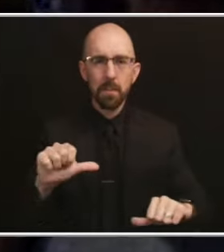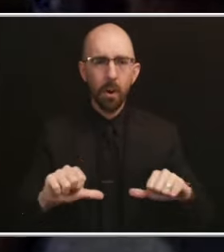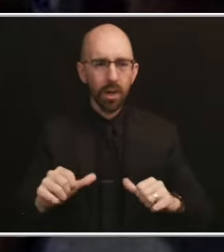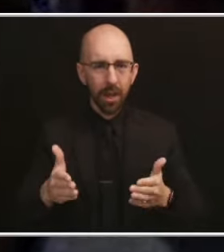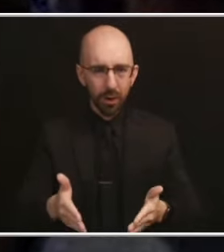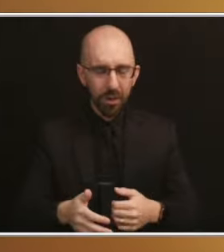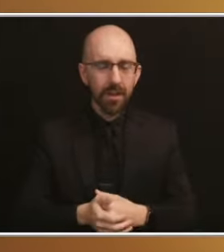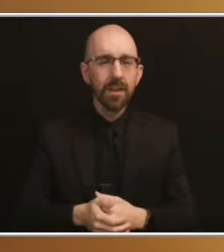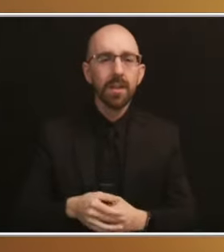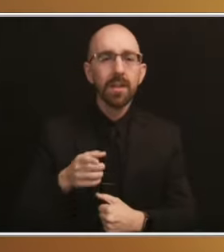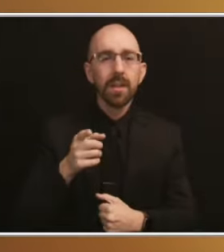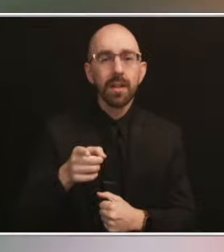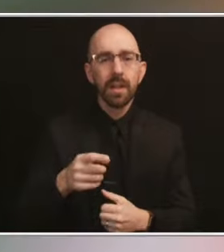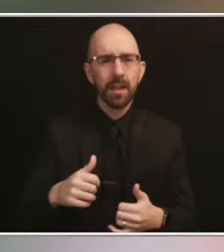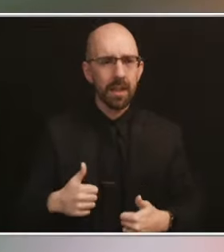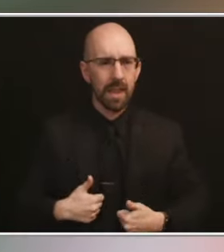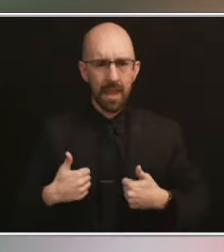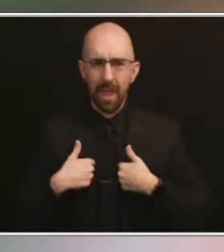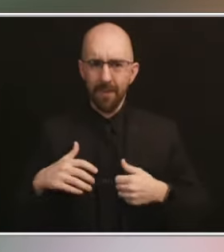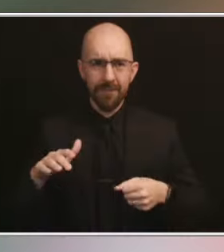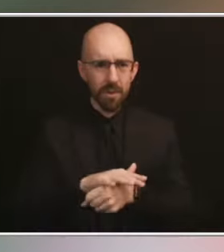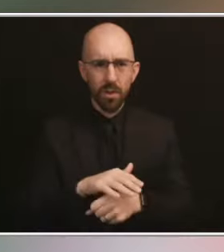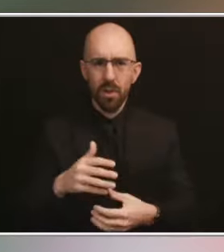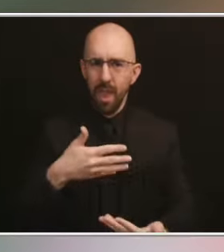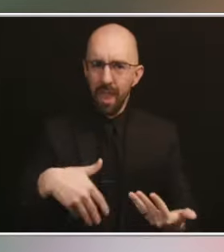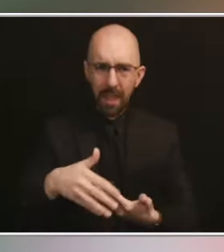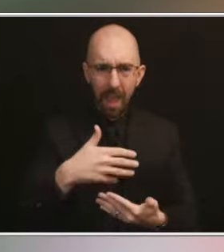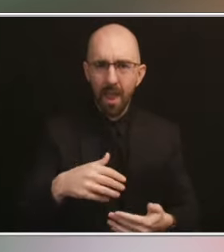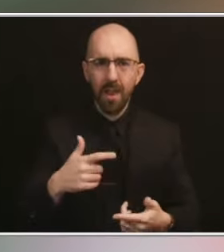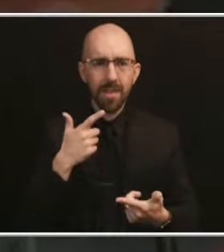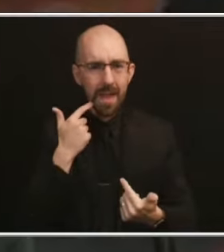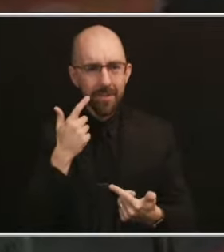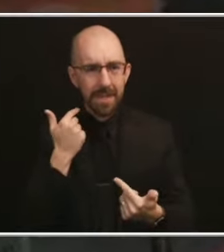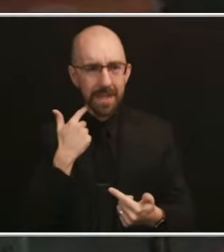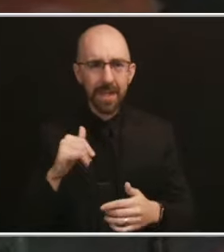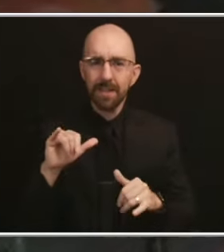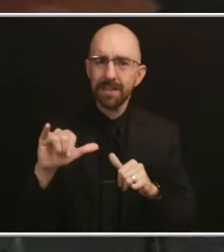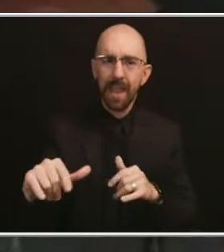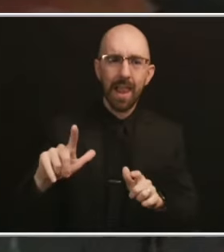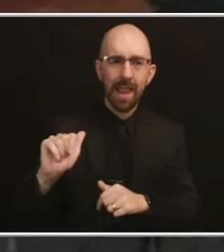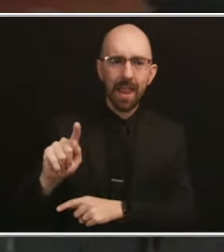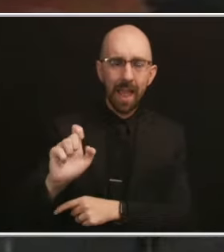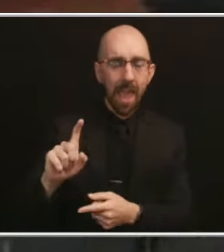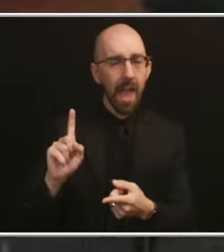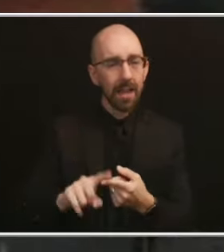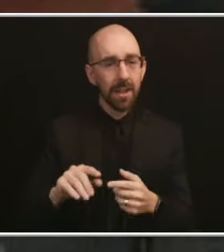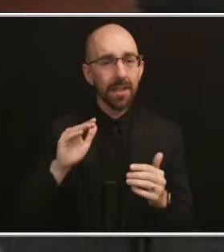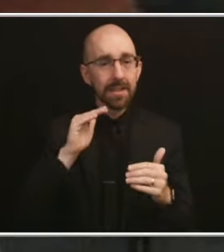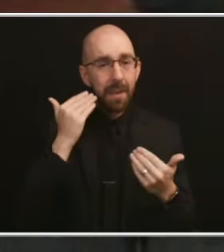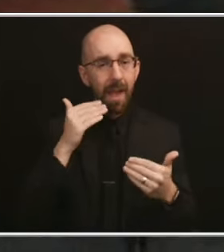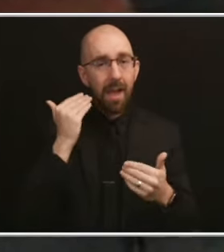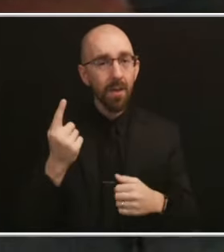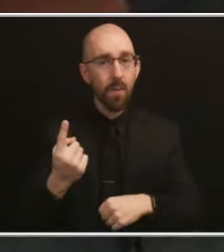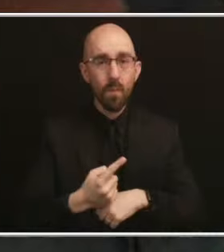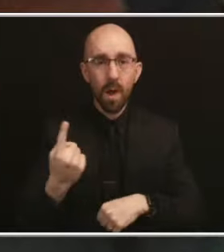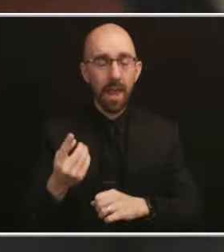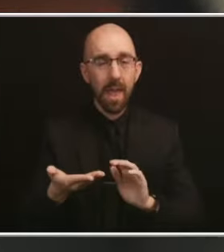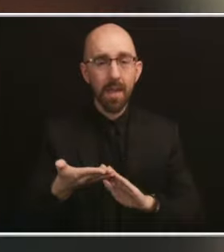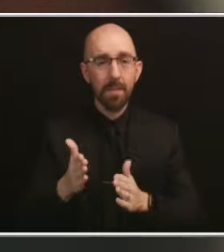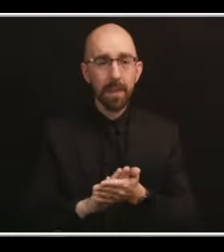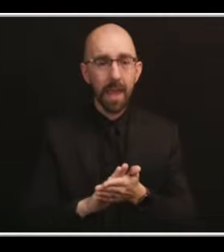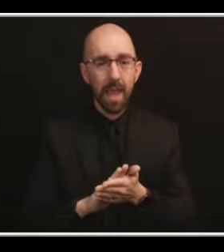life to the fullest, hanging out and laughing, staying out late, until those smiles one day became